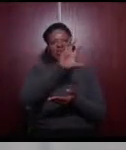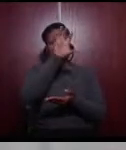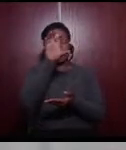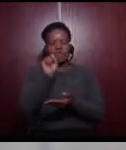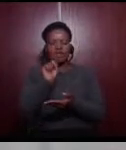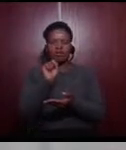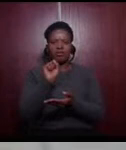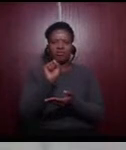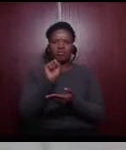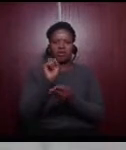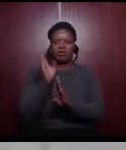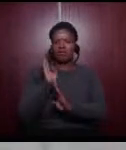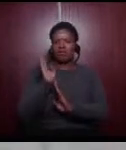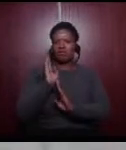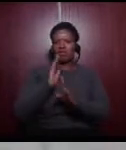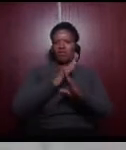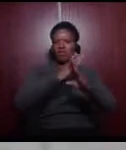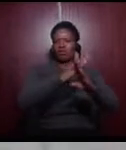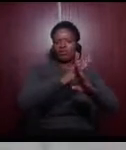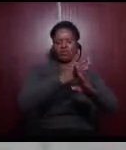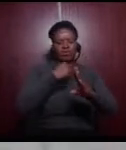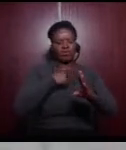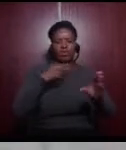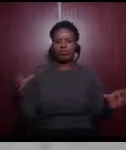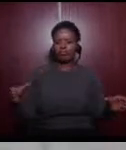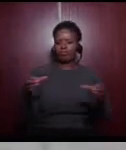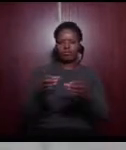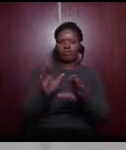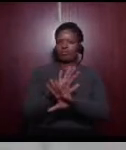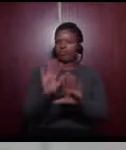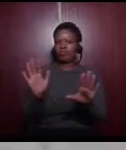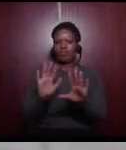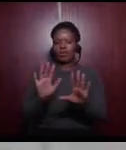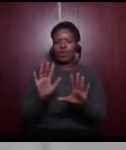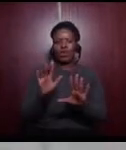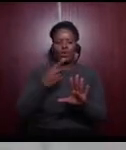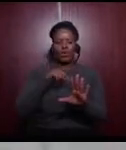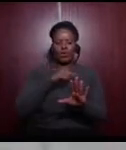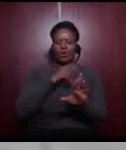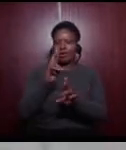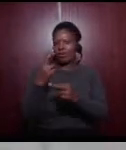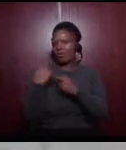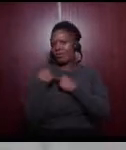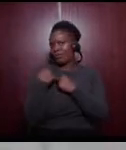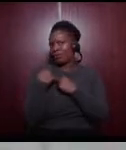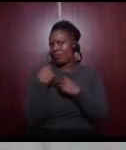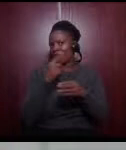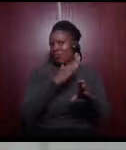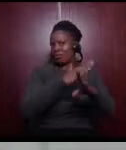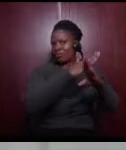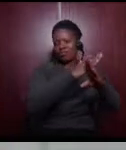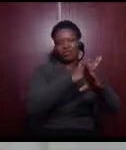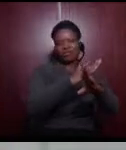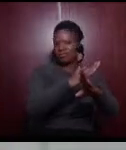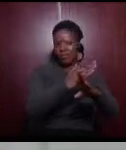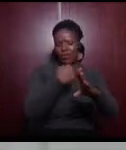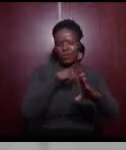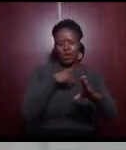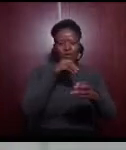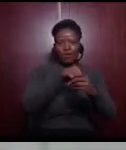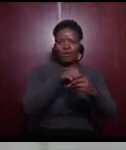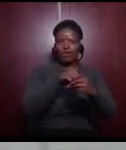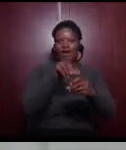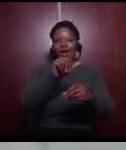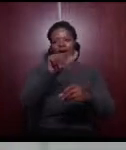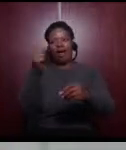funds aku department, because asikho responsible for the fund le South African National Defence Force is run by the other department.